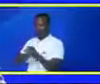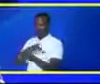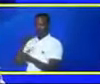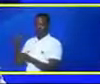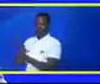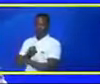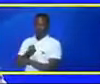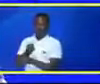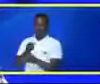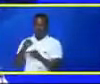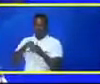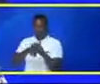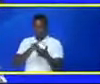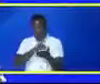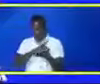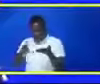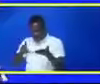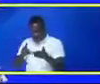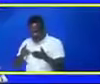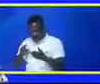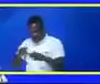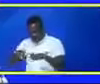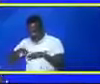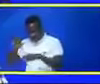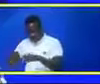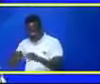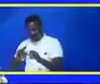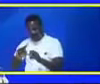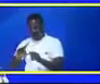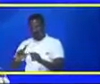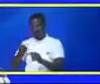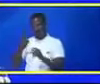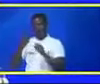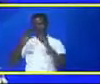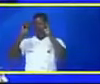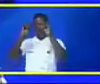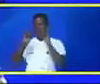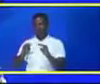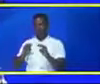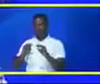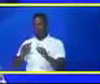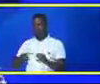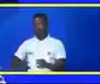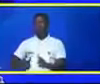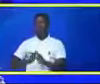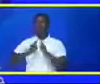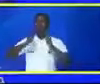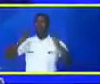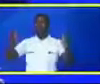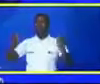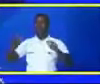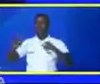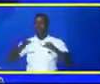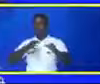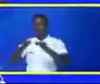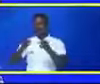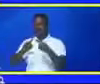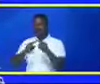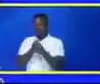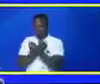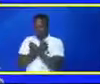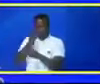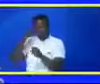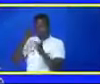of divine priority, the greatest miracle, the greatest expression of love for